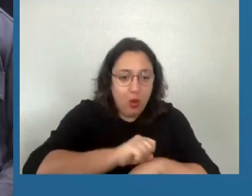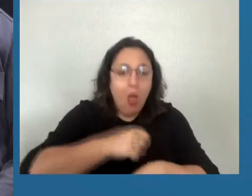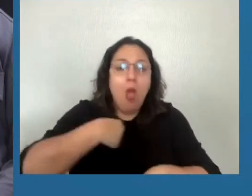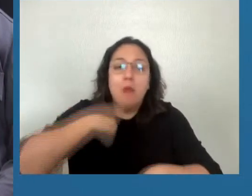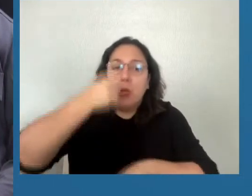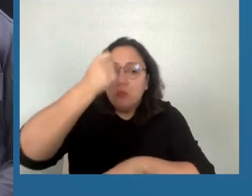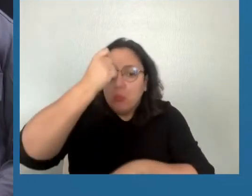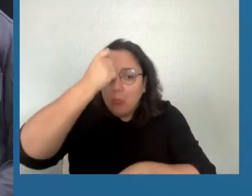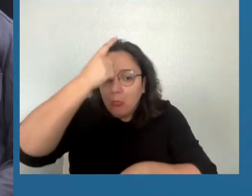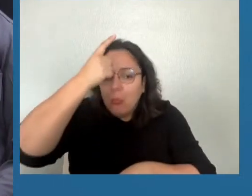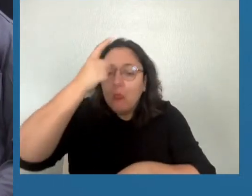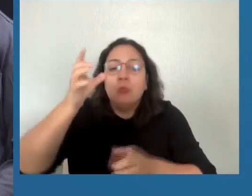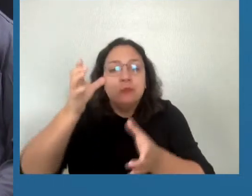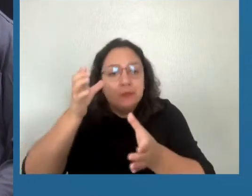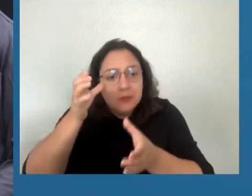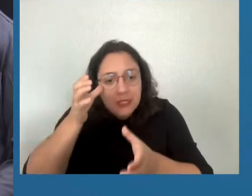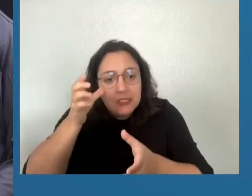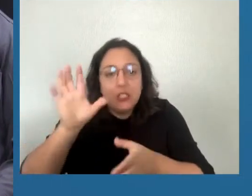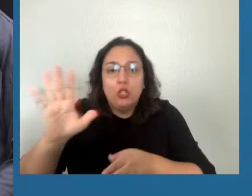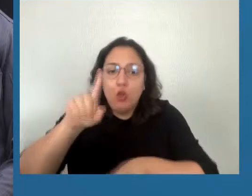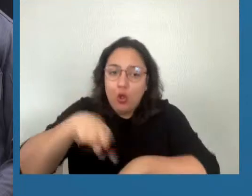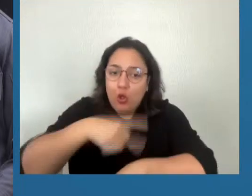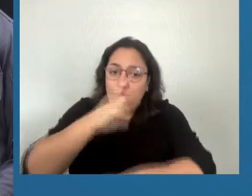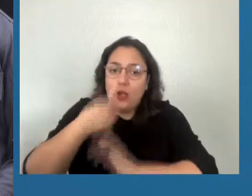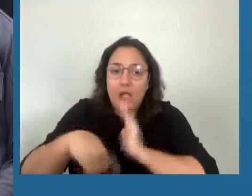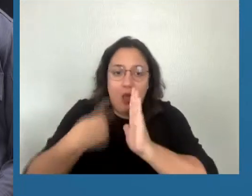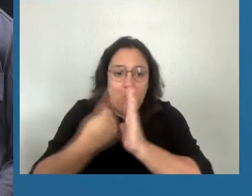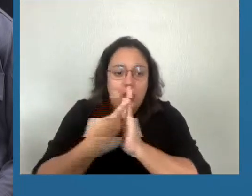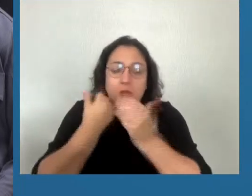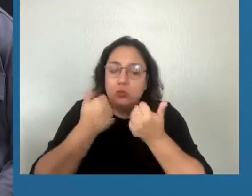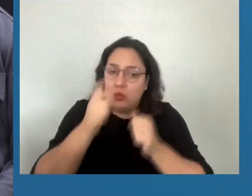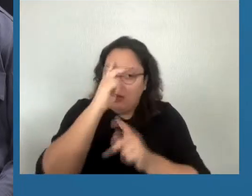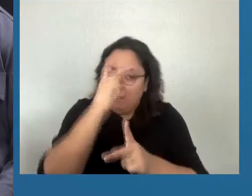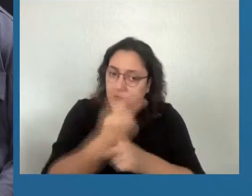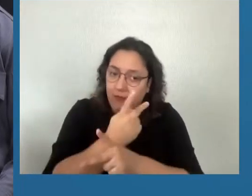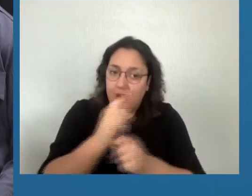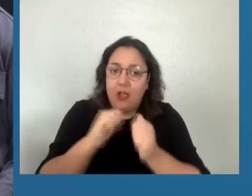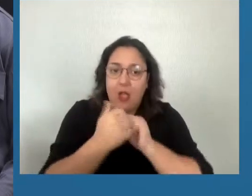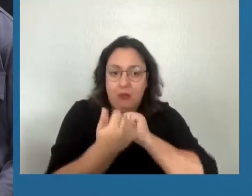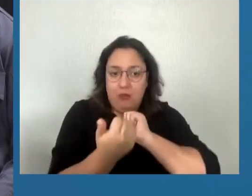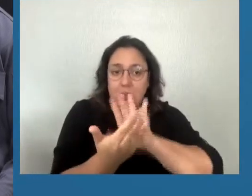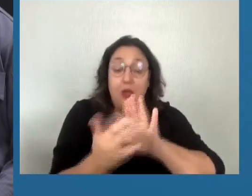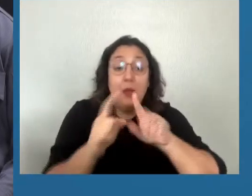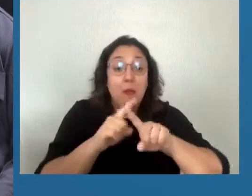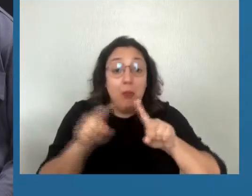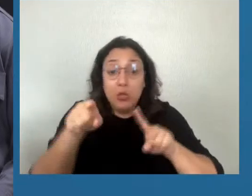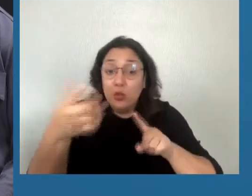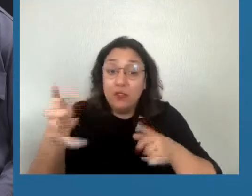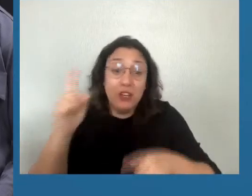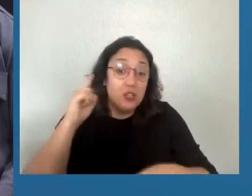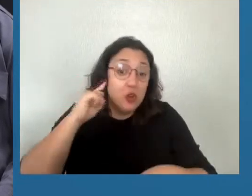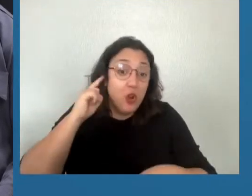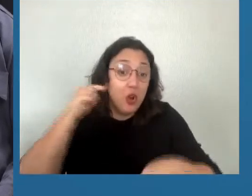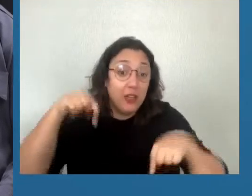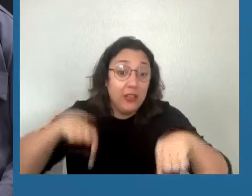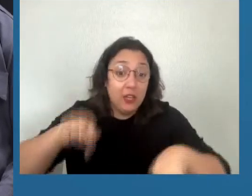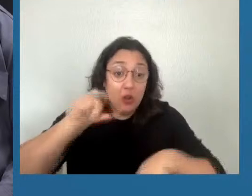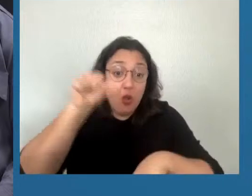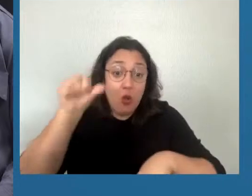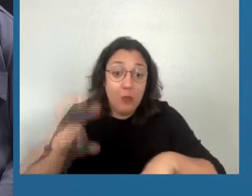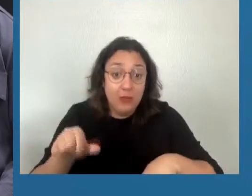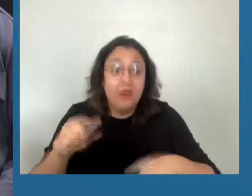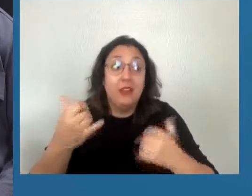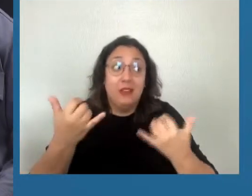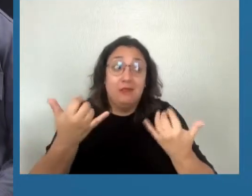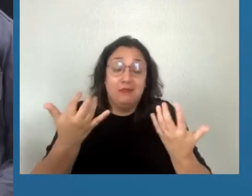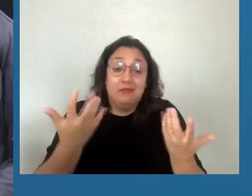long hours. I'm working hard to address that. But we also have, as you've heard here in the City of Albany, recruitment issues.